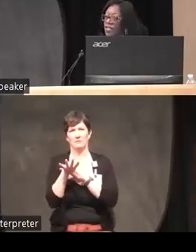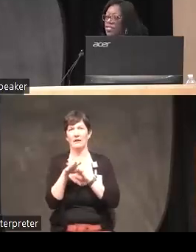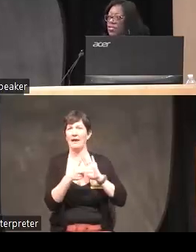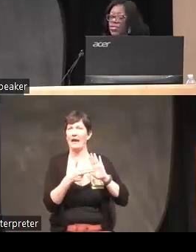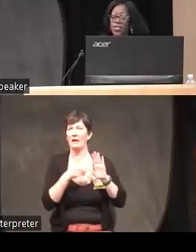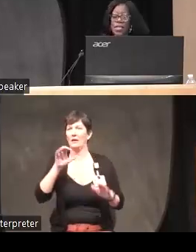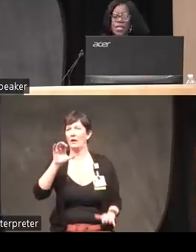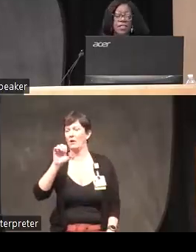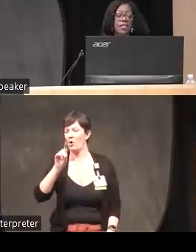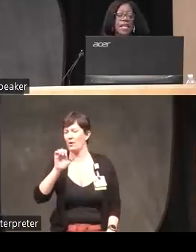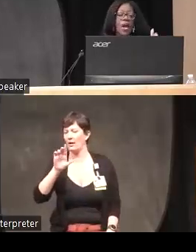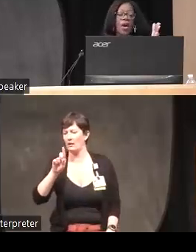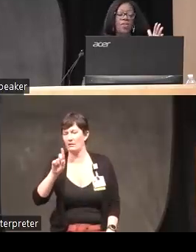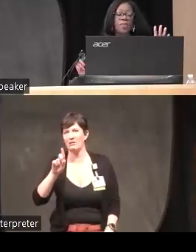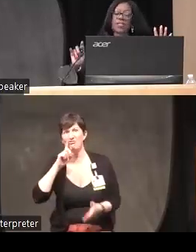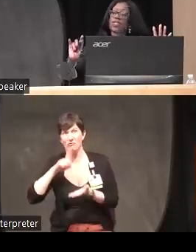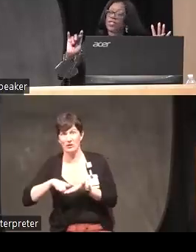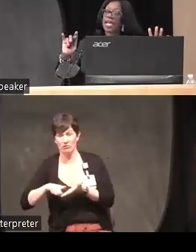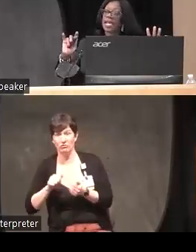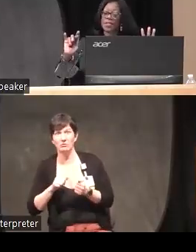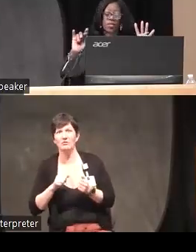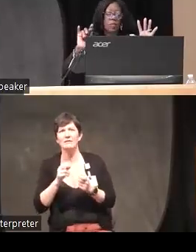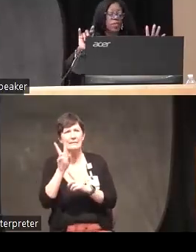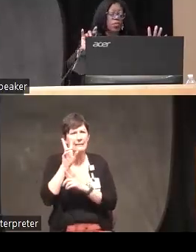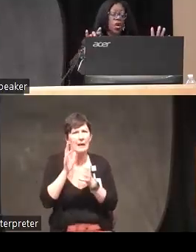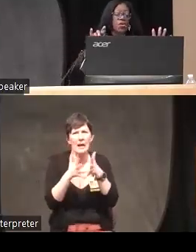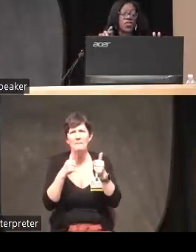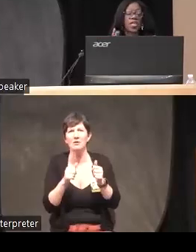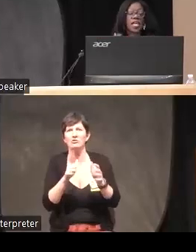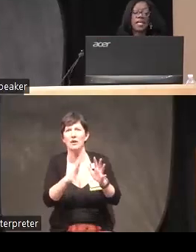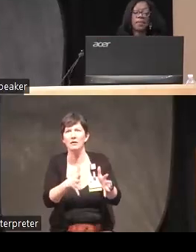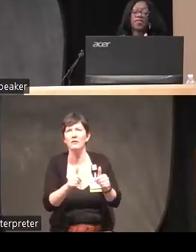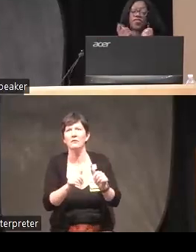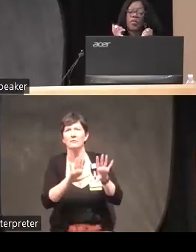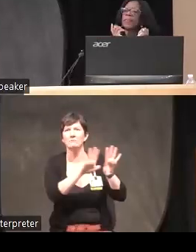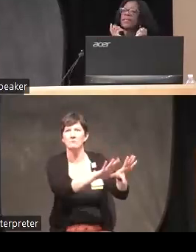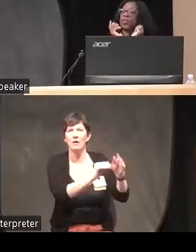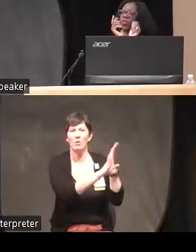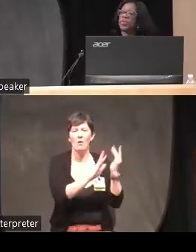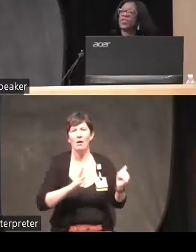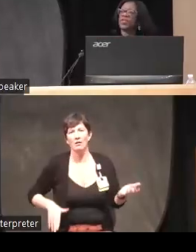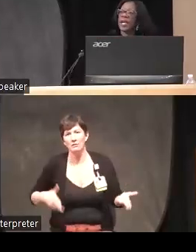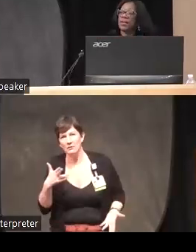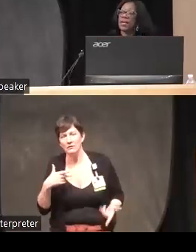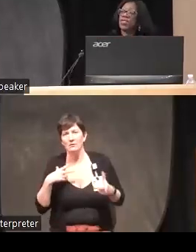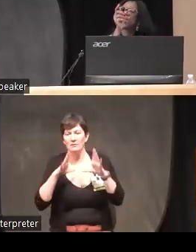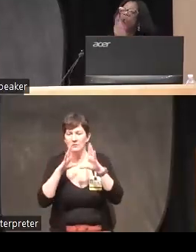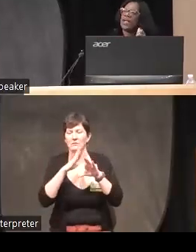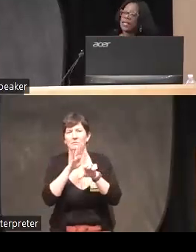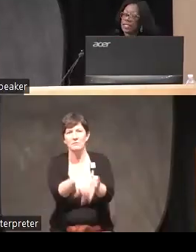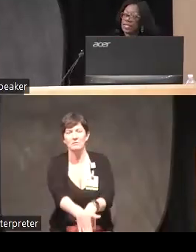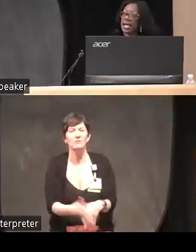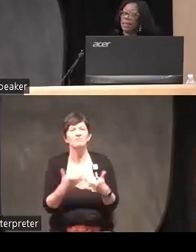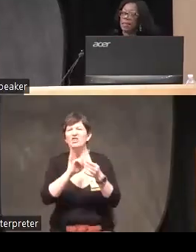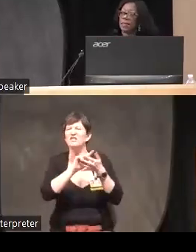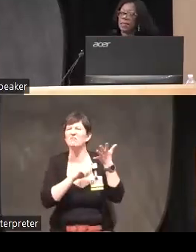by researchers to see how often police use hands, push people into walls, use handcuffs, draw weapons, push people to the ground, just the quality